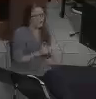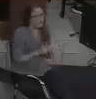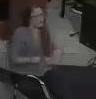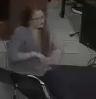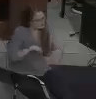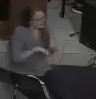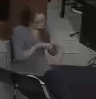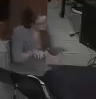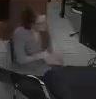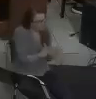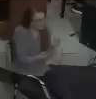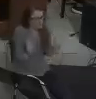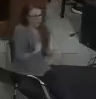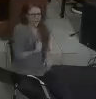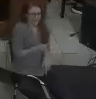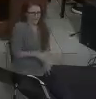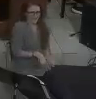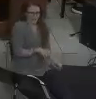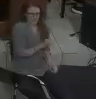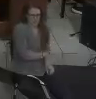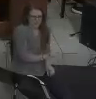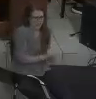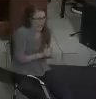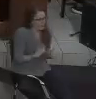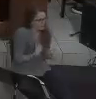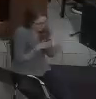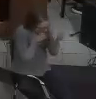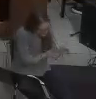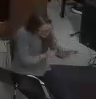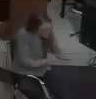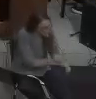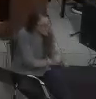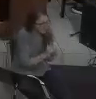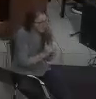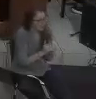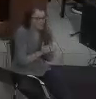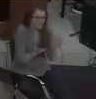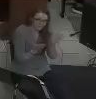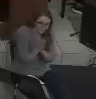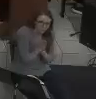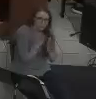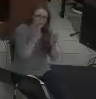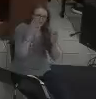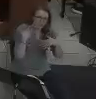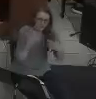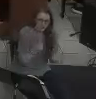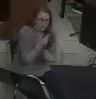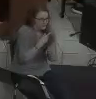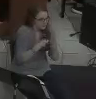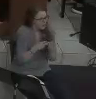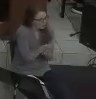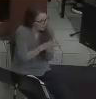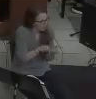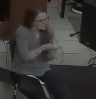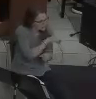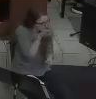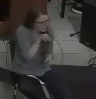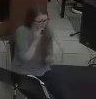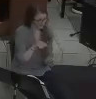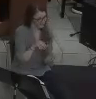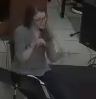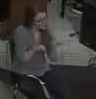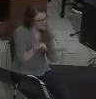thing we think we cannot do? Through the courage that comes through the Holy Spirit, who's described in our scripture today as